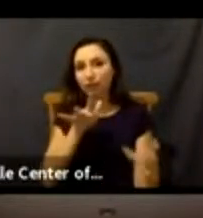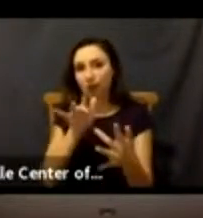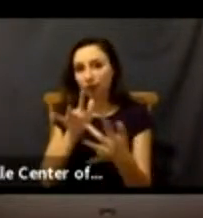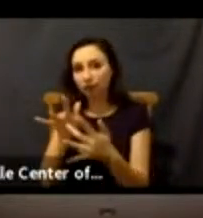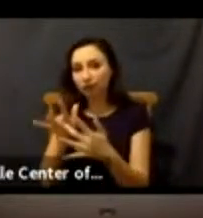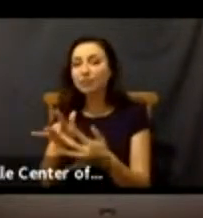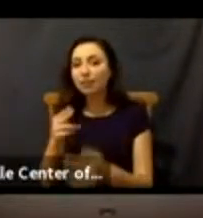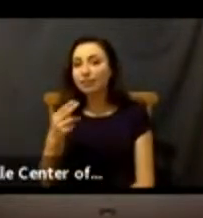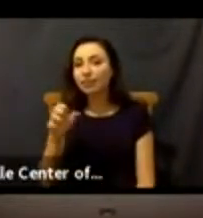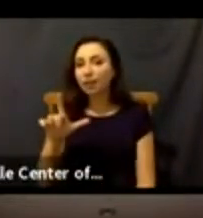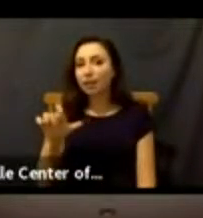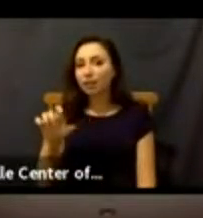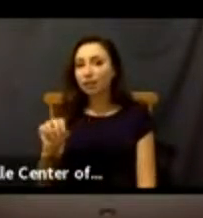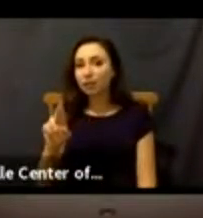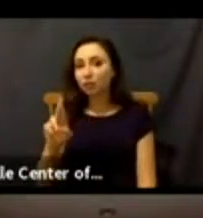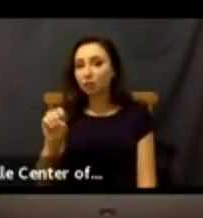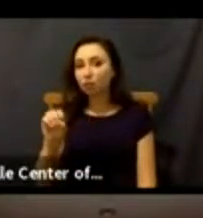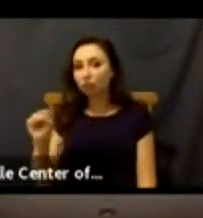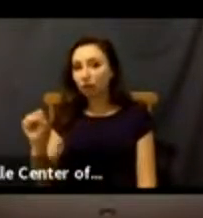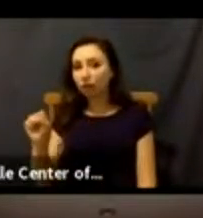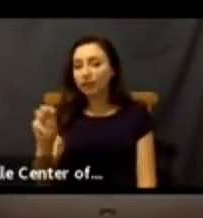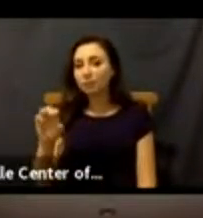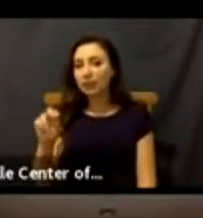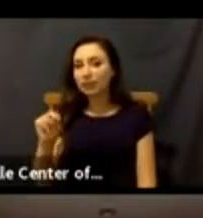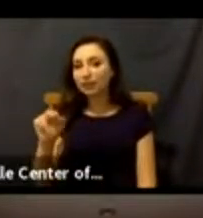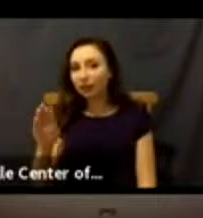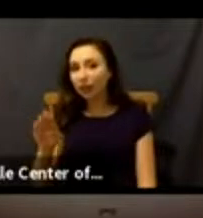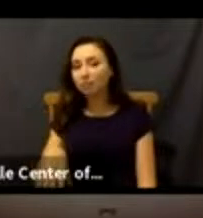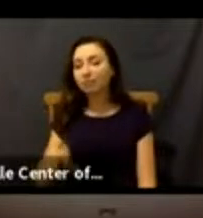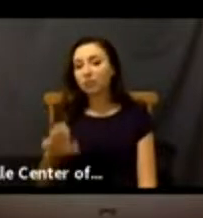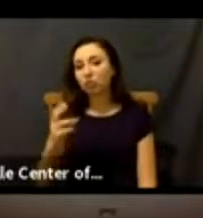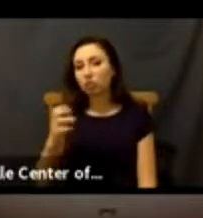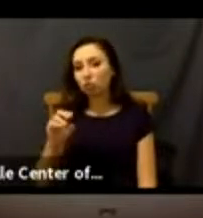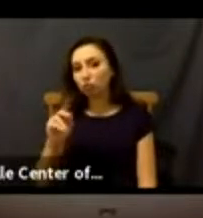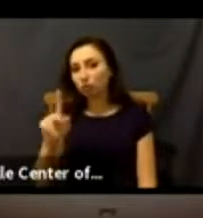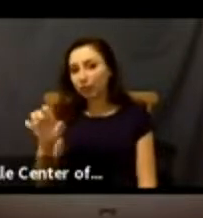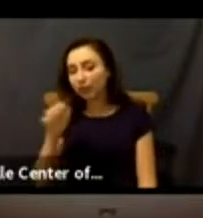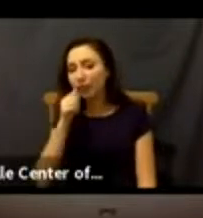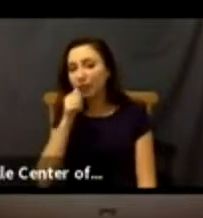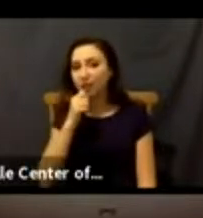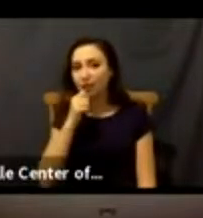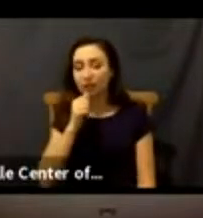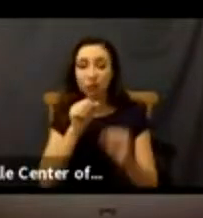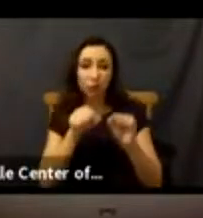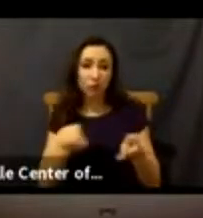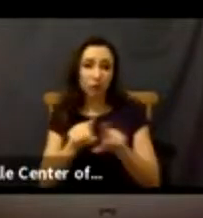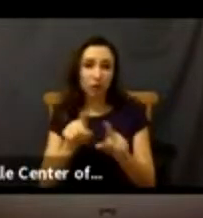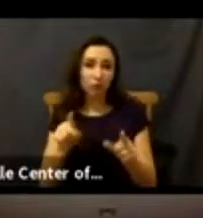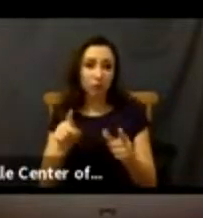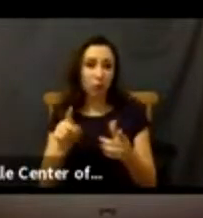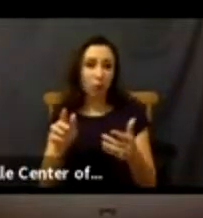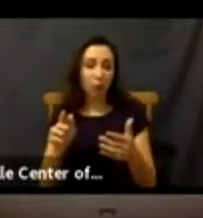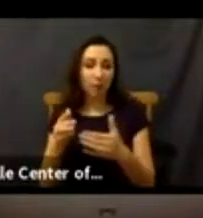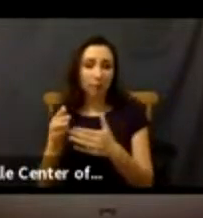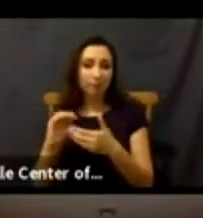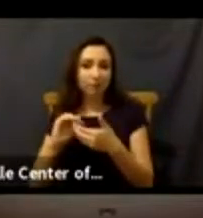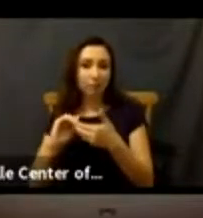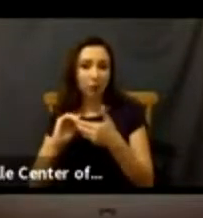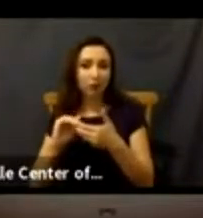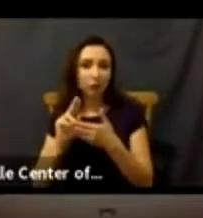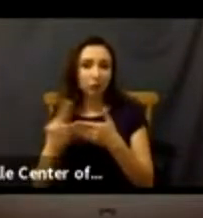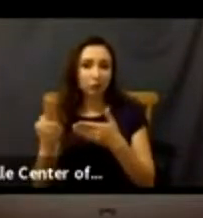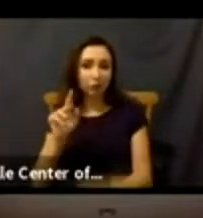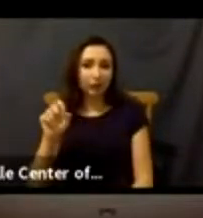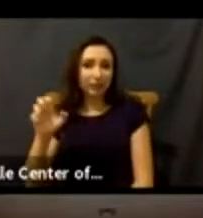McNabb or Cherokee or the Mental Health Association. So, or possibly the Department of Psychology at the University of Tennessee.